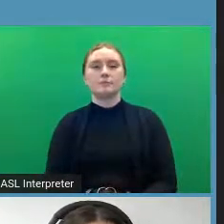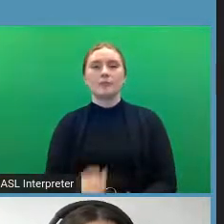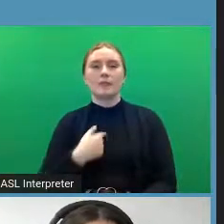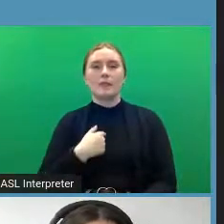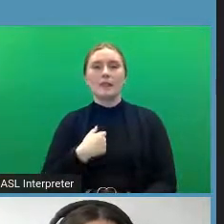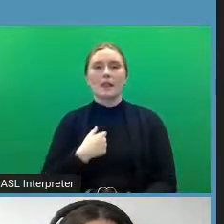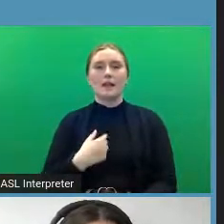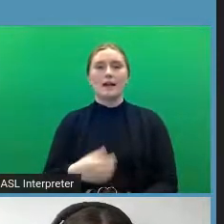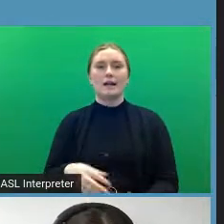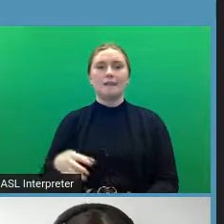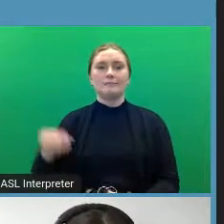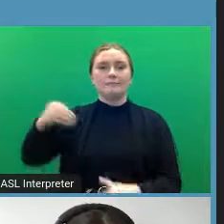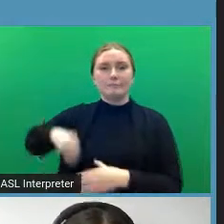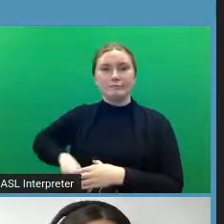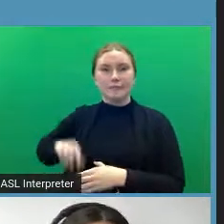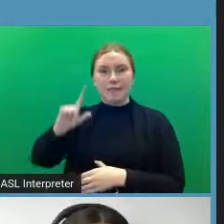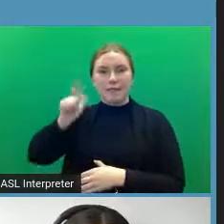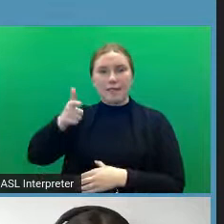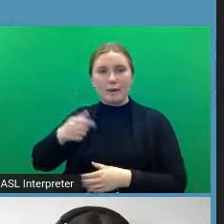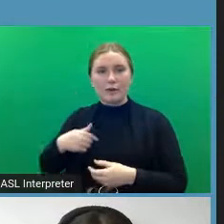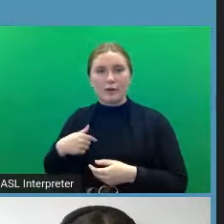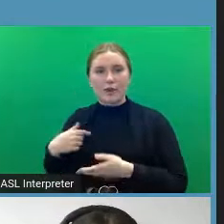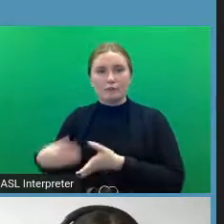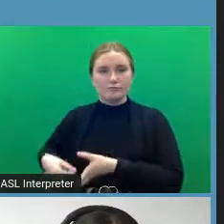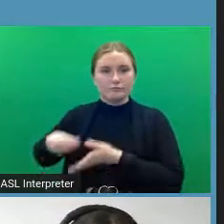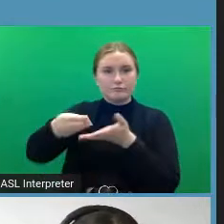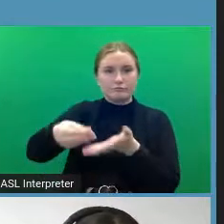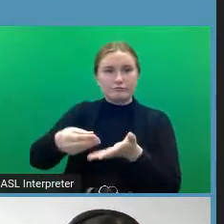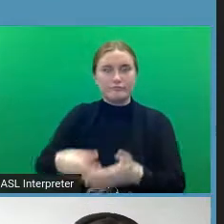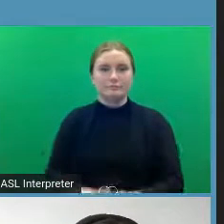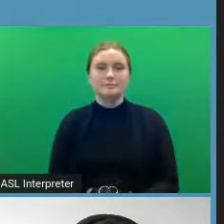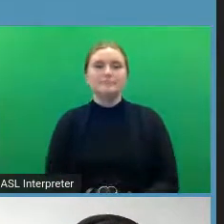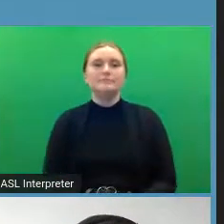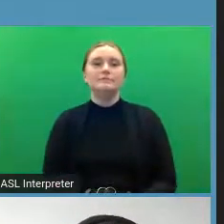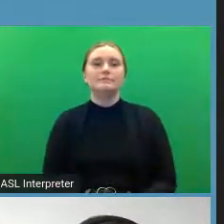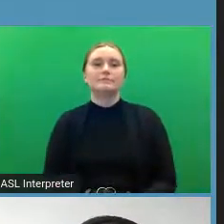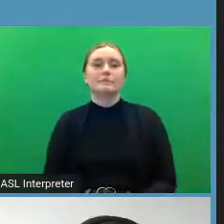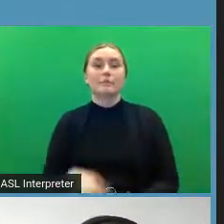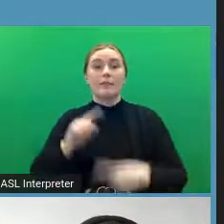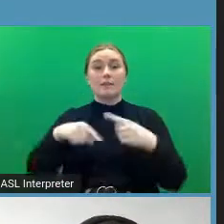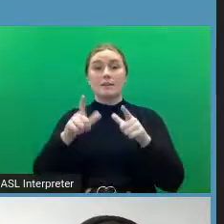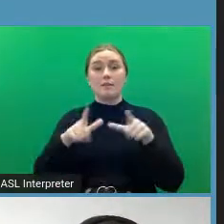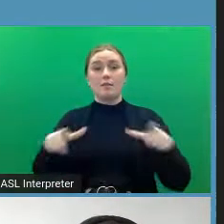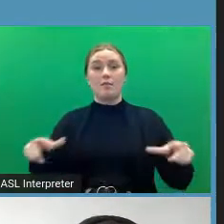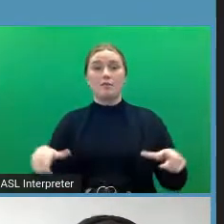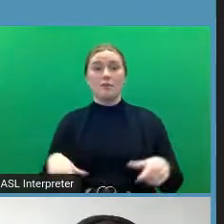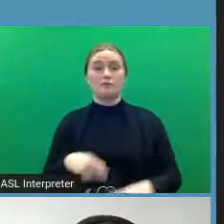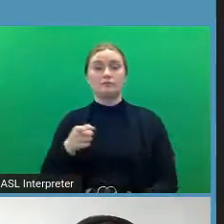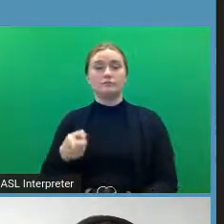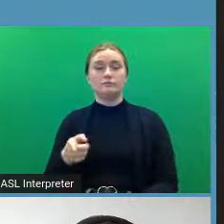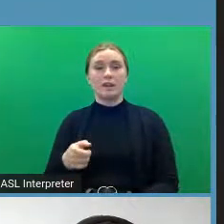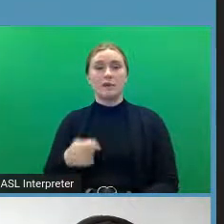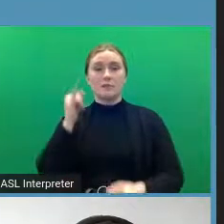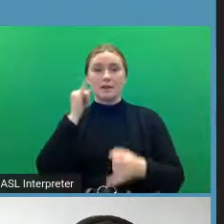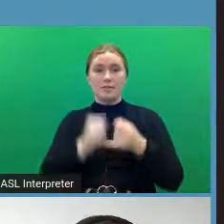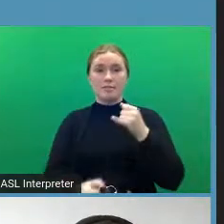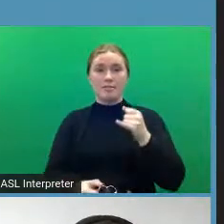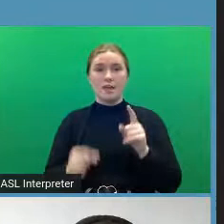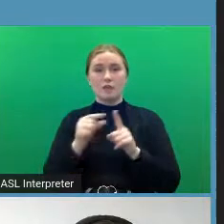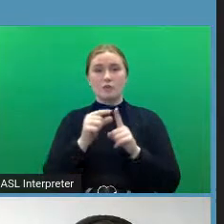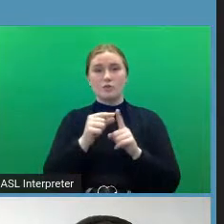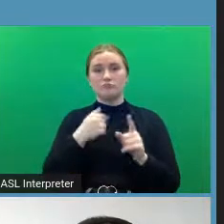end. So ignore the links, those are for you later. Sign language is the last term I'm going to